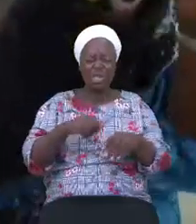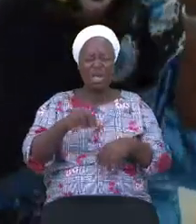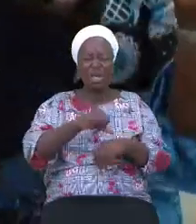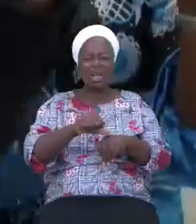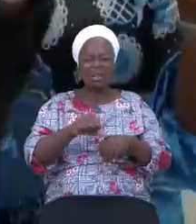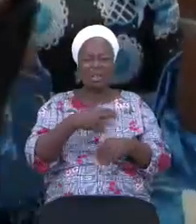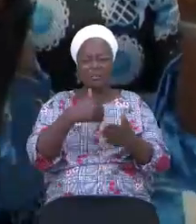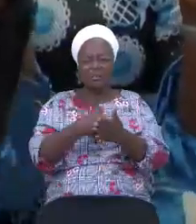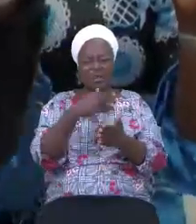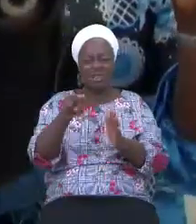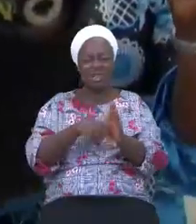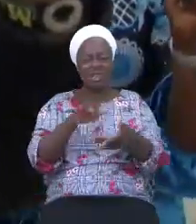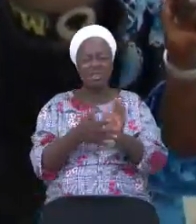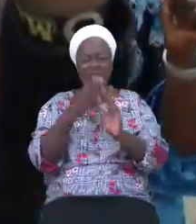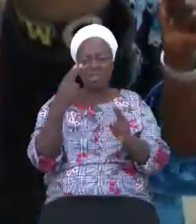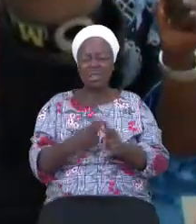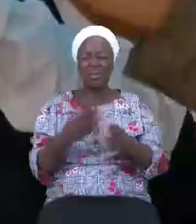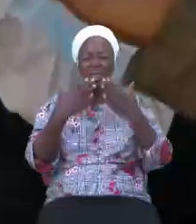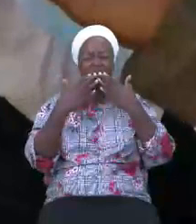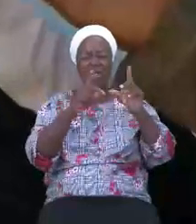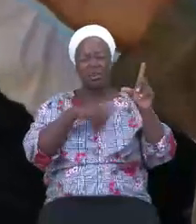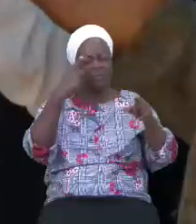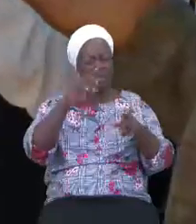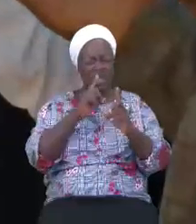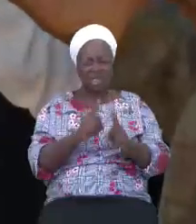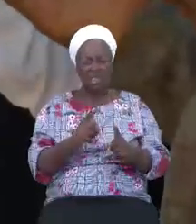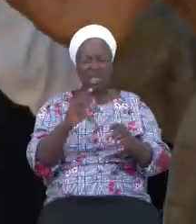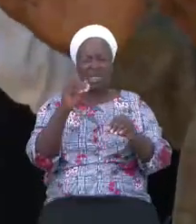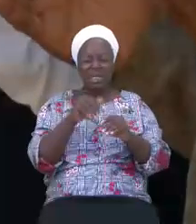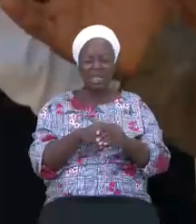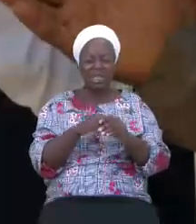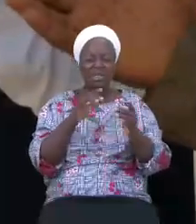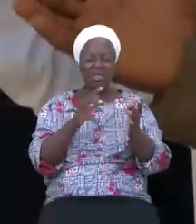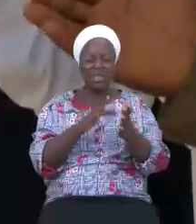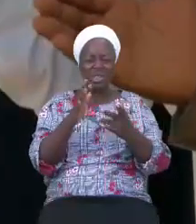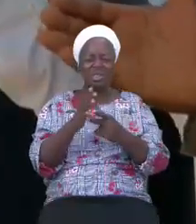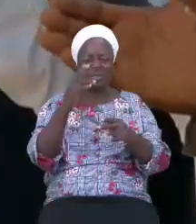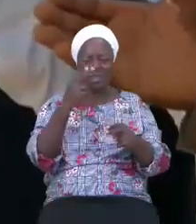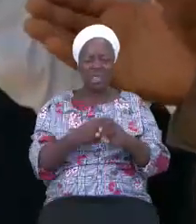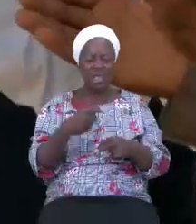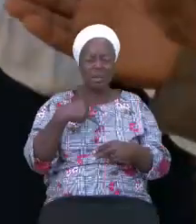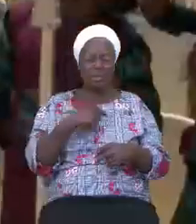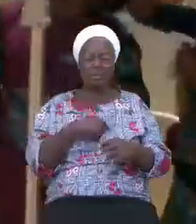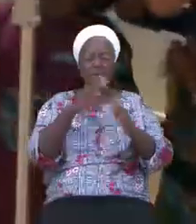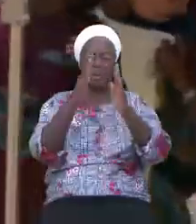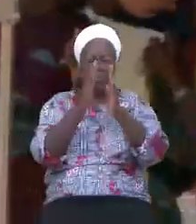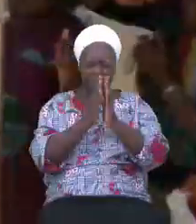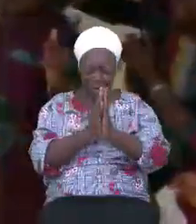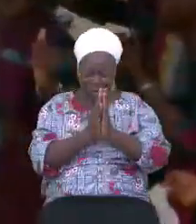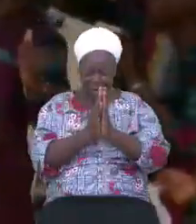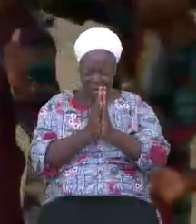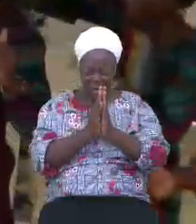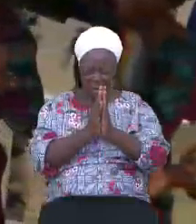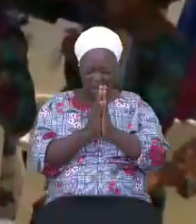name. Thank you, Lord, for the answer. In Jesus' name we pray.